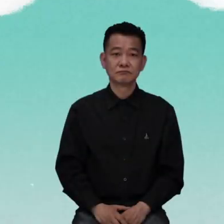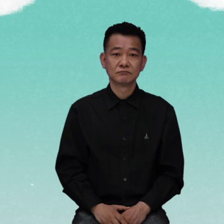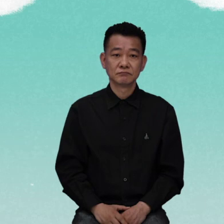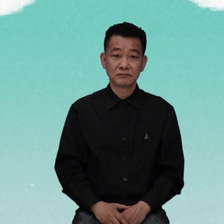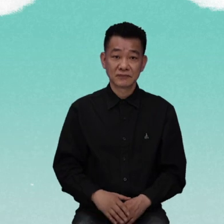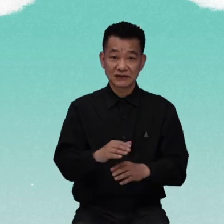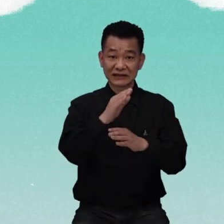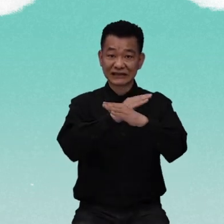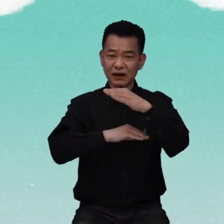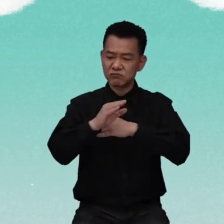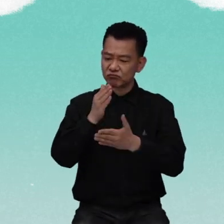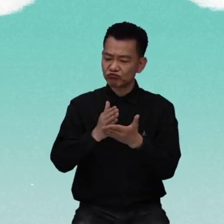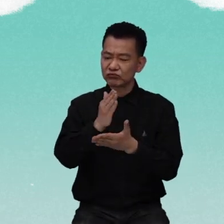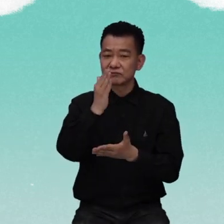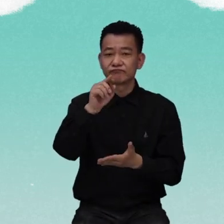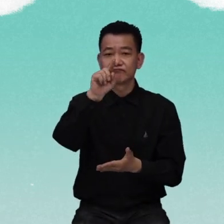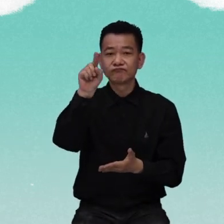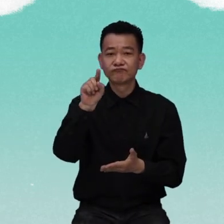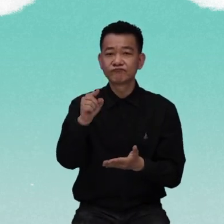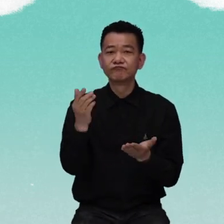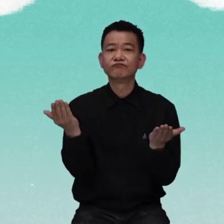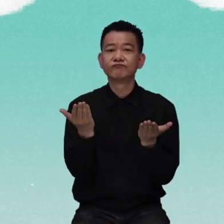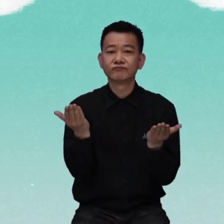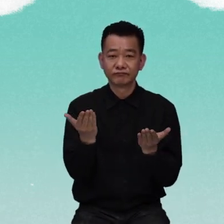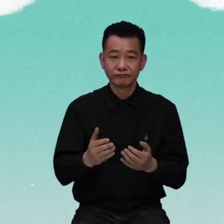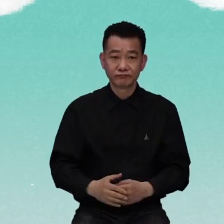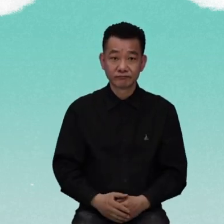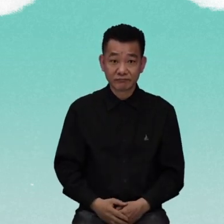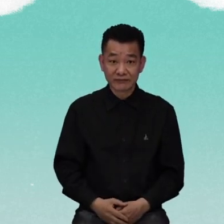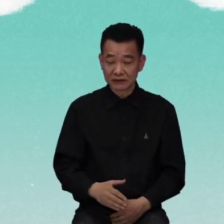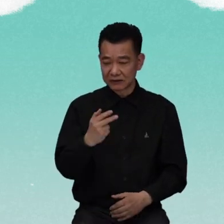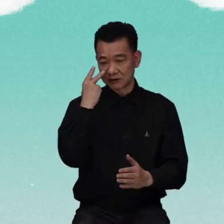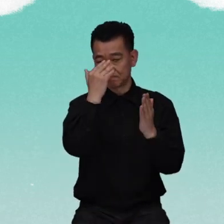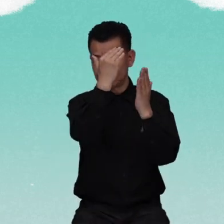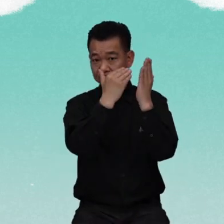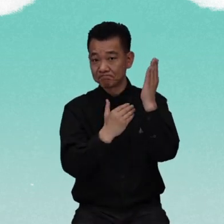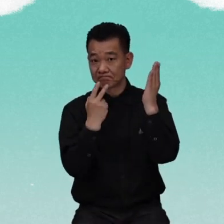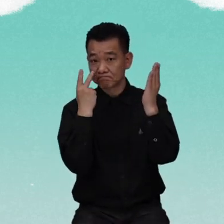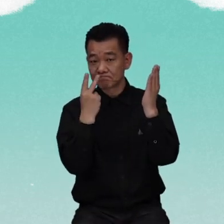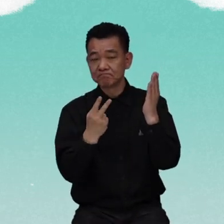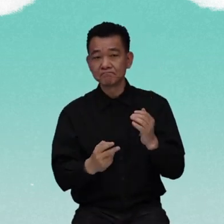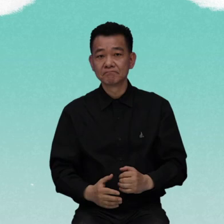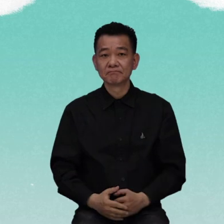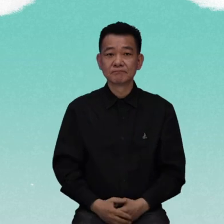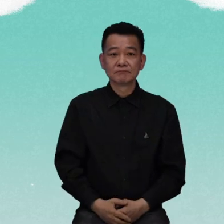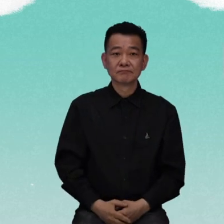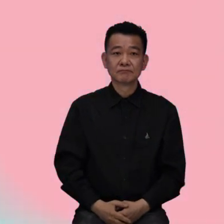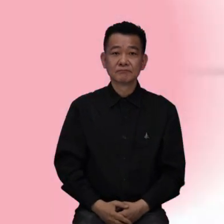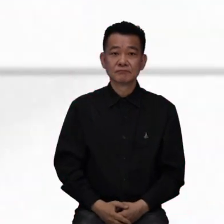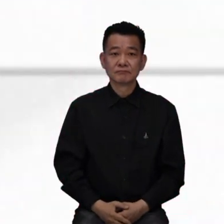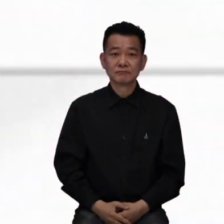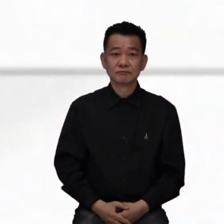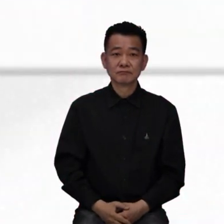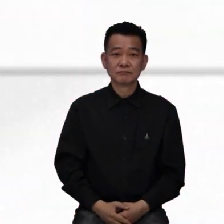What are the rights of persons with disabilities? Let's summarize what we have learned.